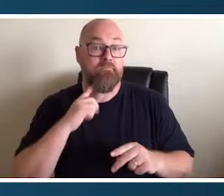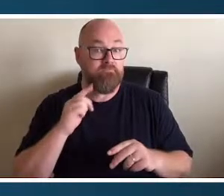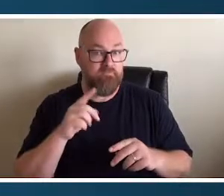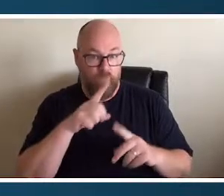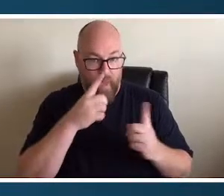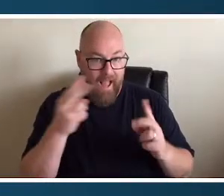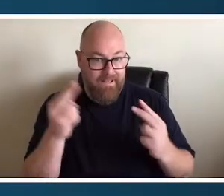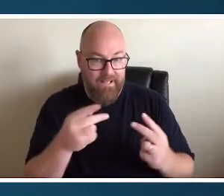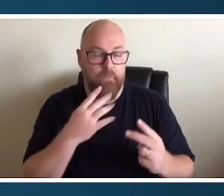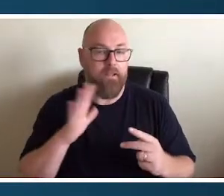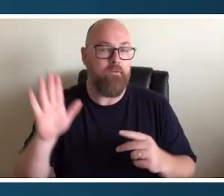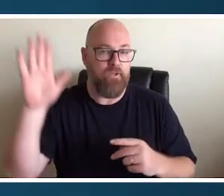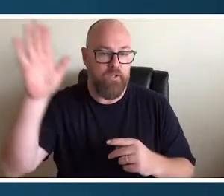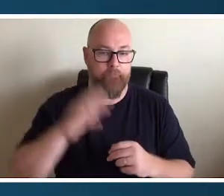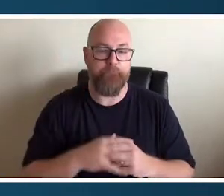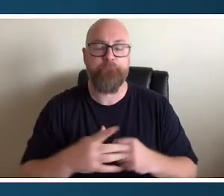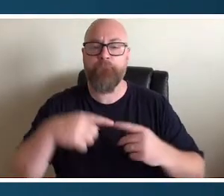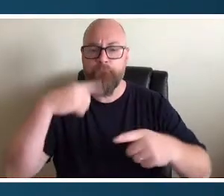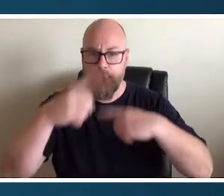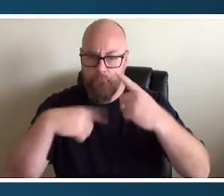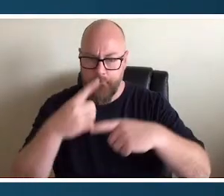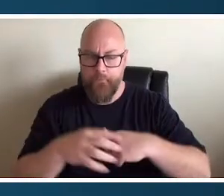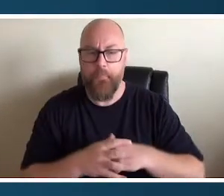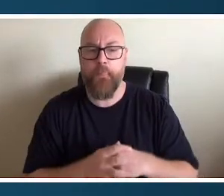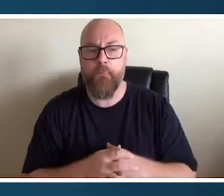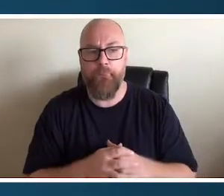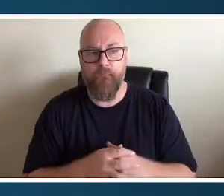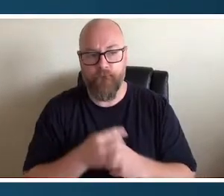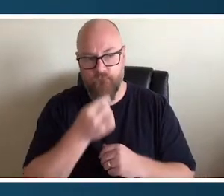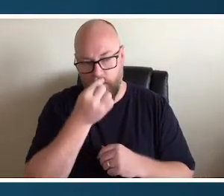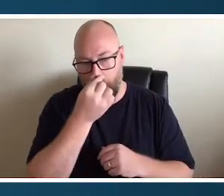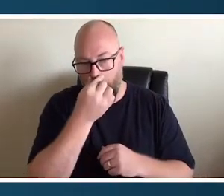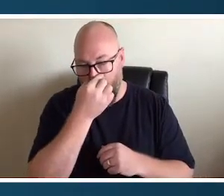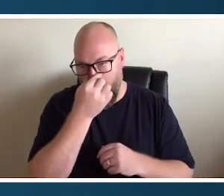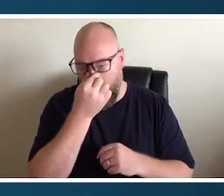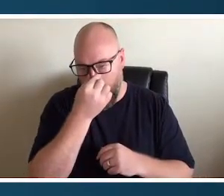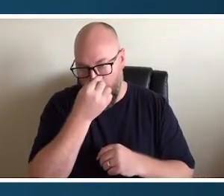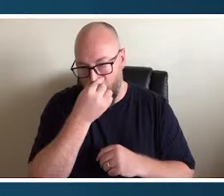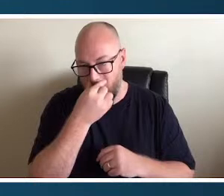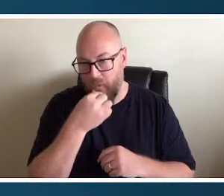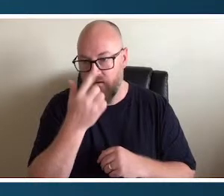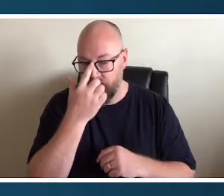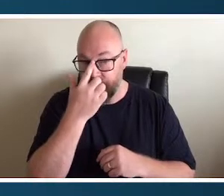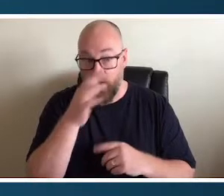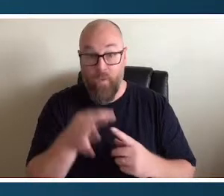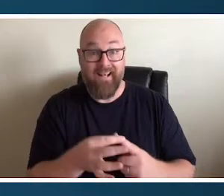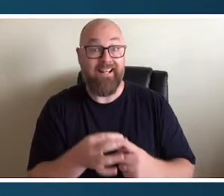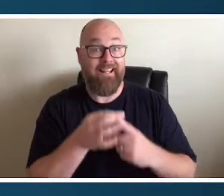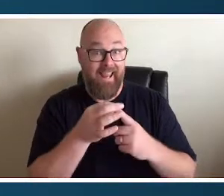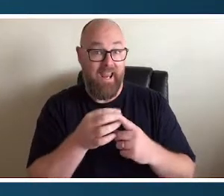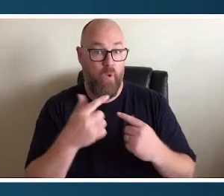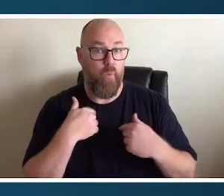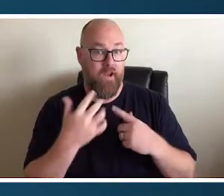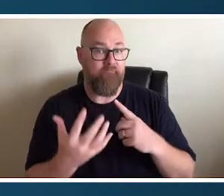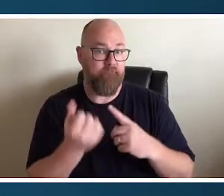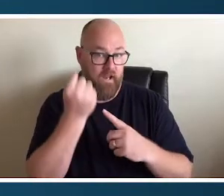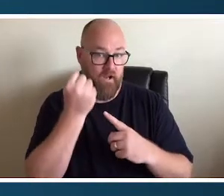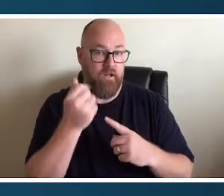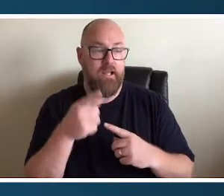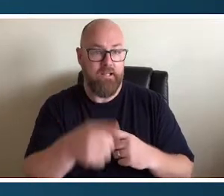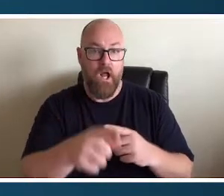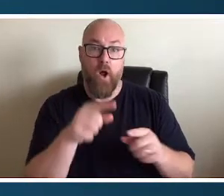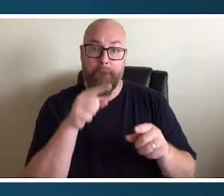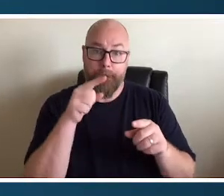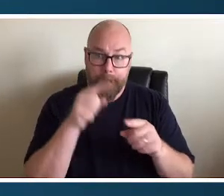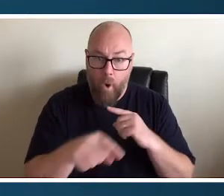slowly. So overall, as Dryan mentioned right at the beginning, a key finding that we see in this report is the vast majority of the